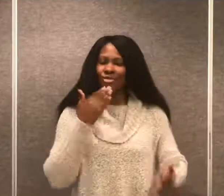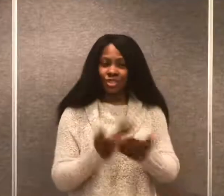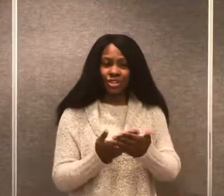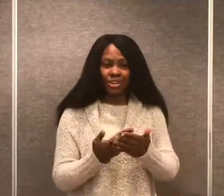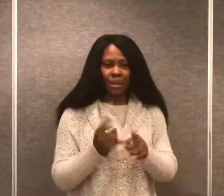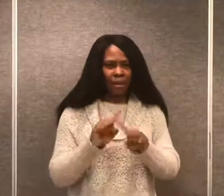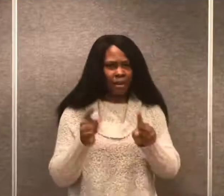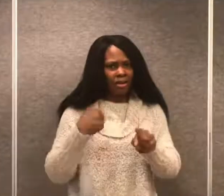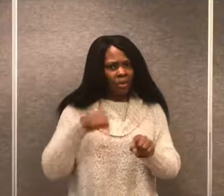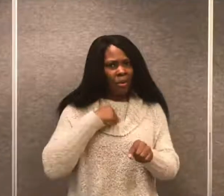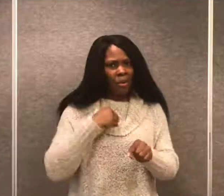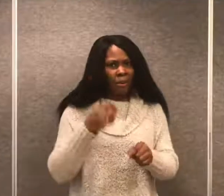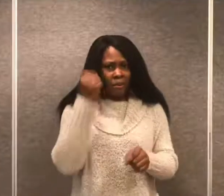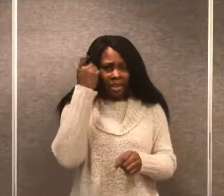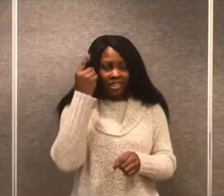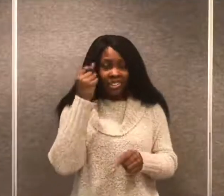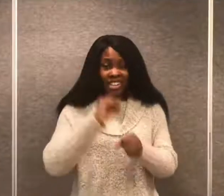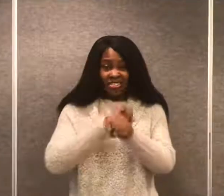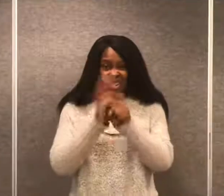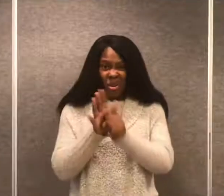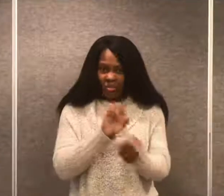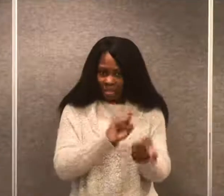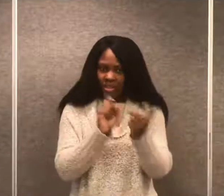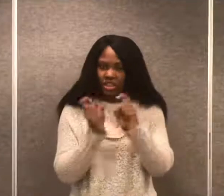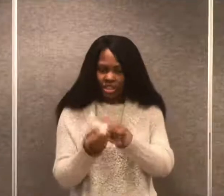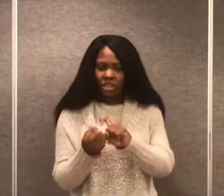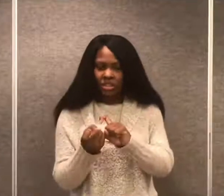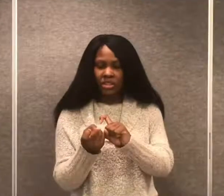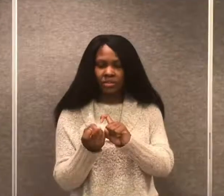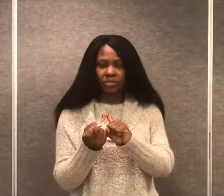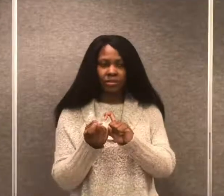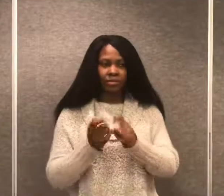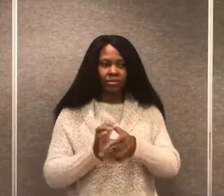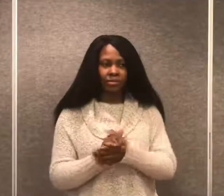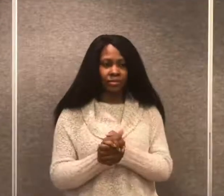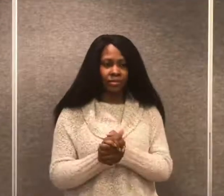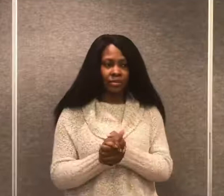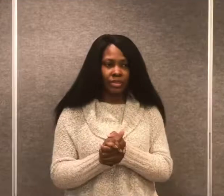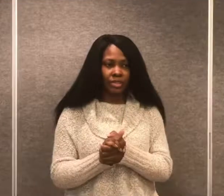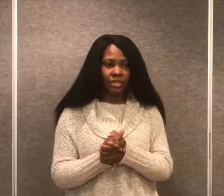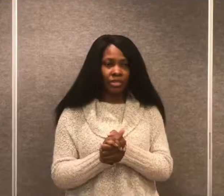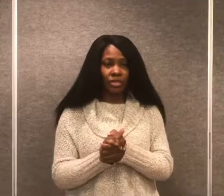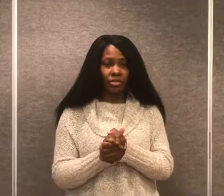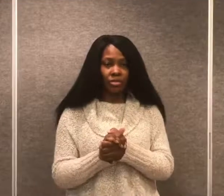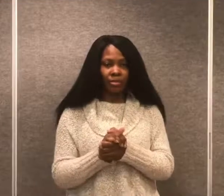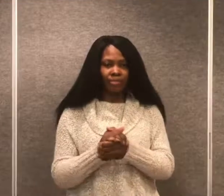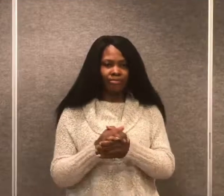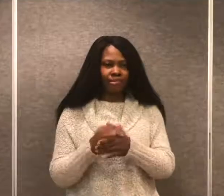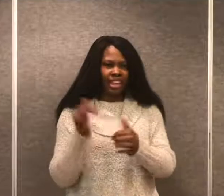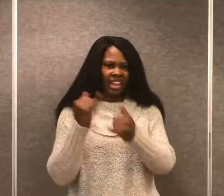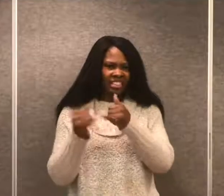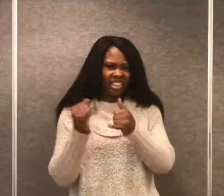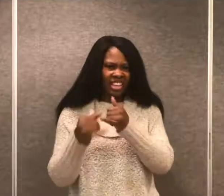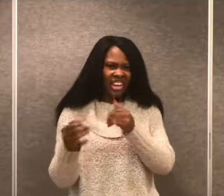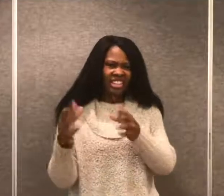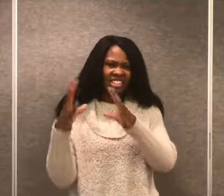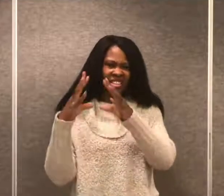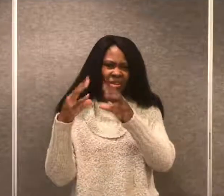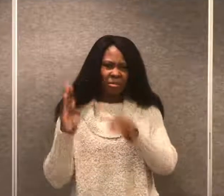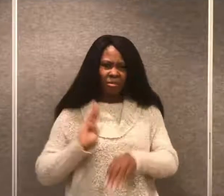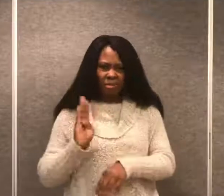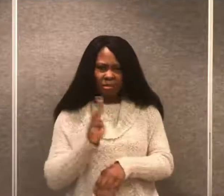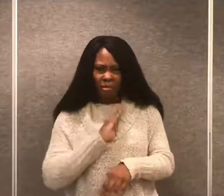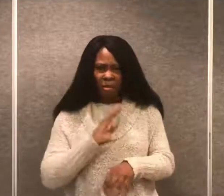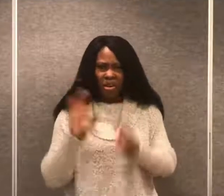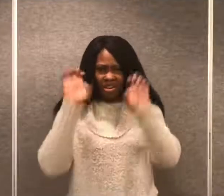curve is going in a different direction. So, in the collaboration at the last Board of Ed meeting that was November the 10th, it was decided